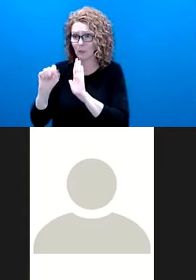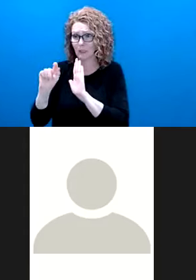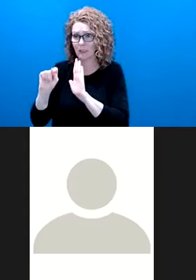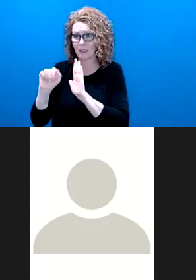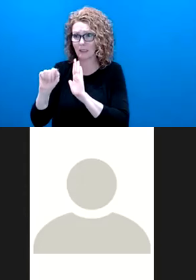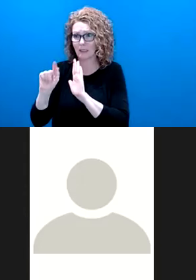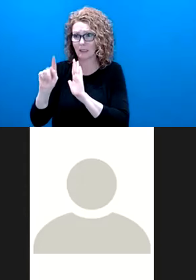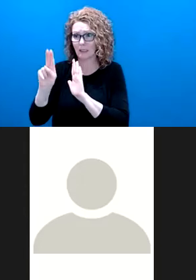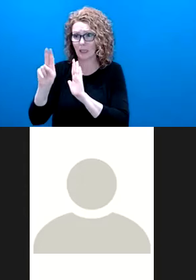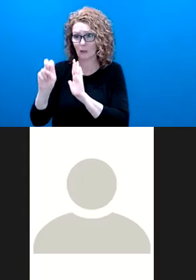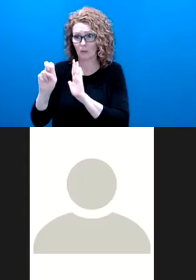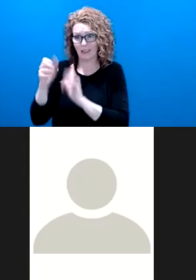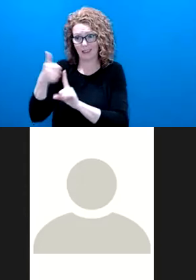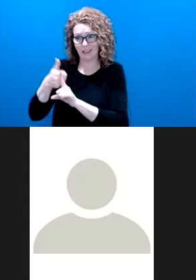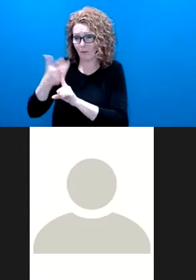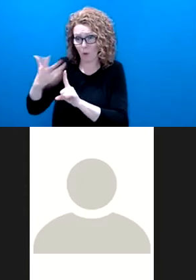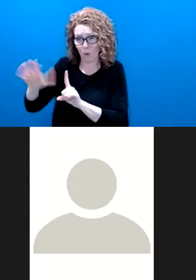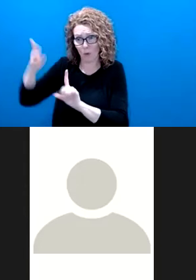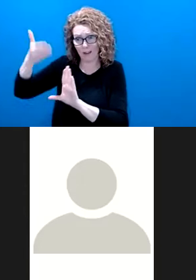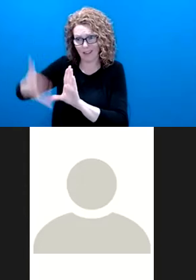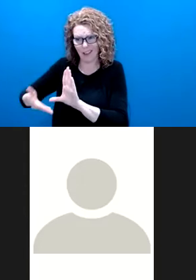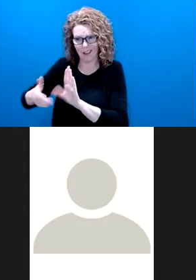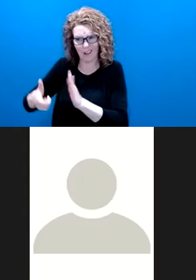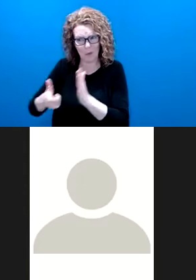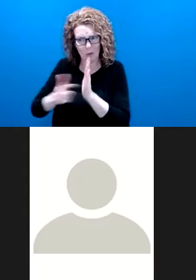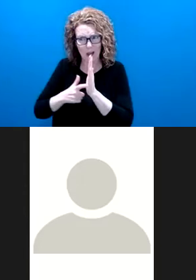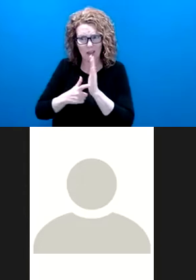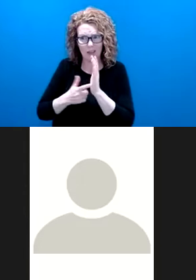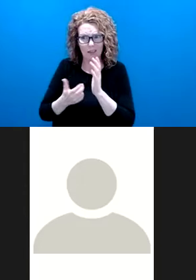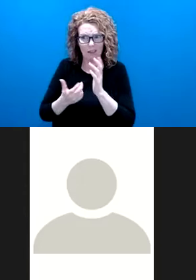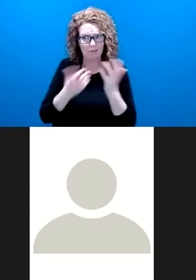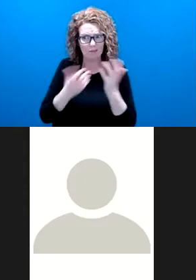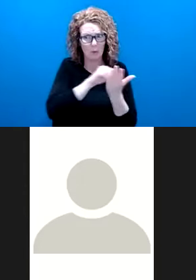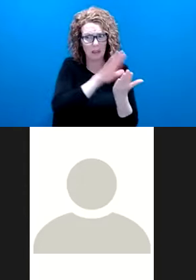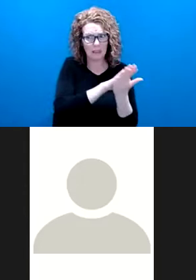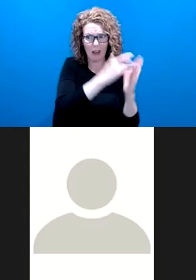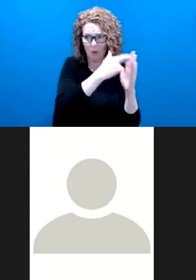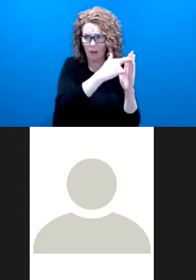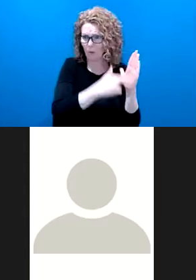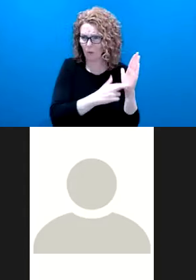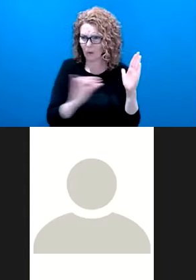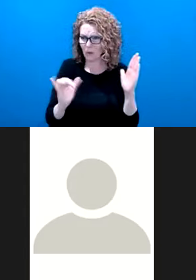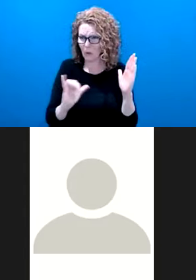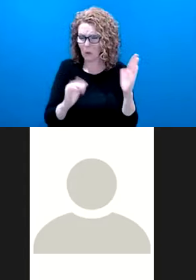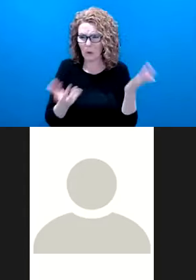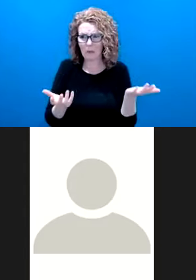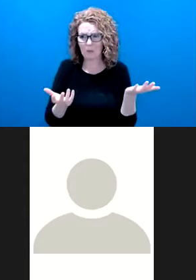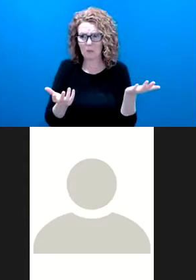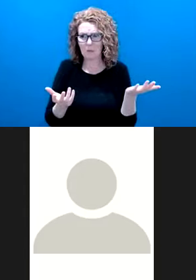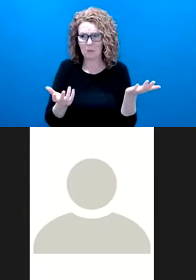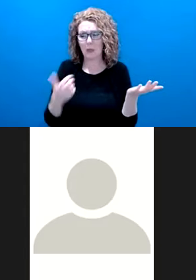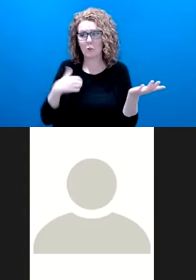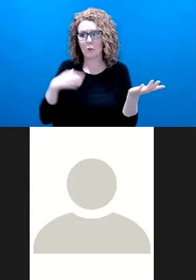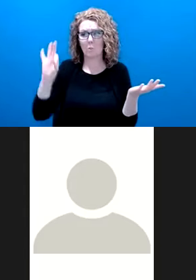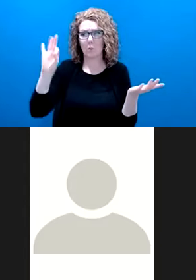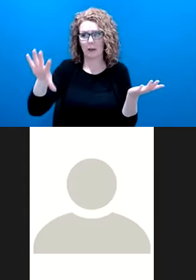if it benefits folks to have this in the rule as opposed to just referring to it in statute. So just putting that out